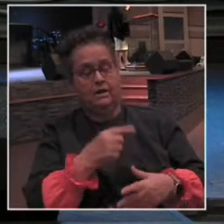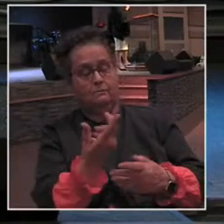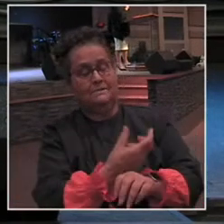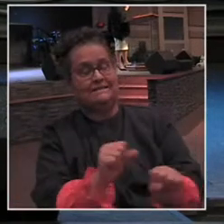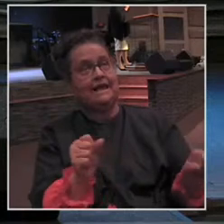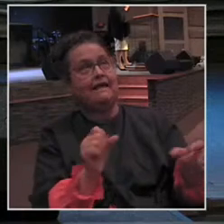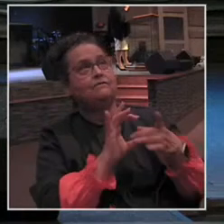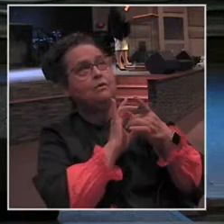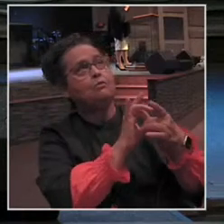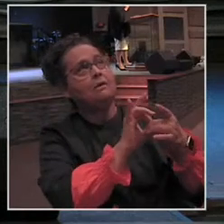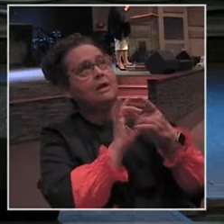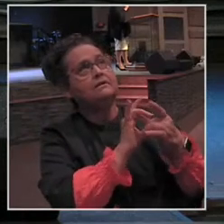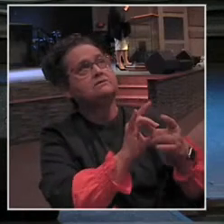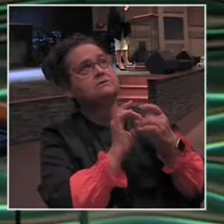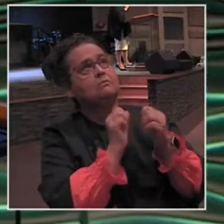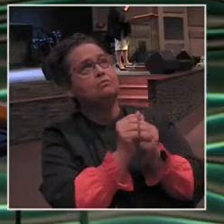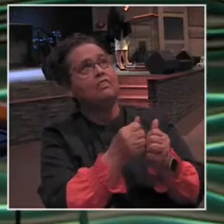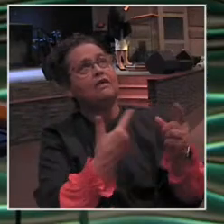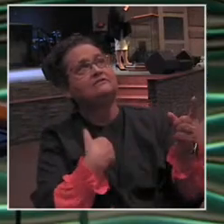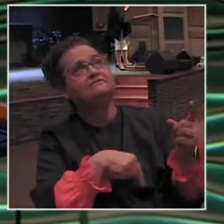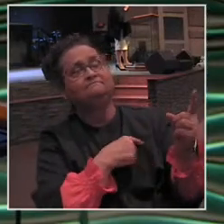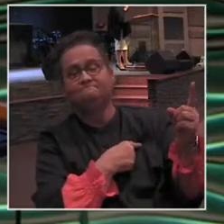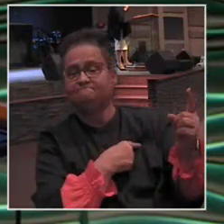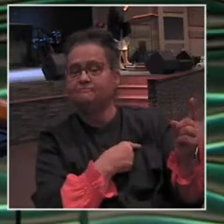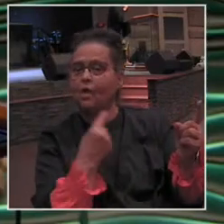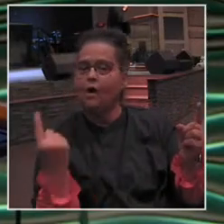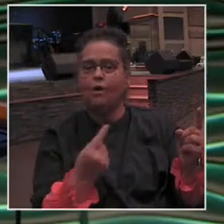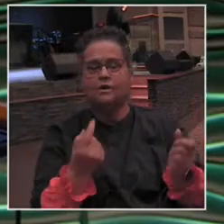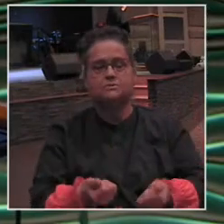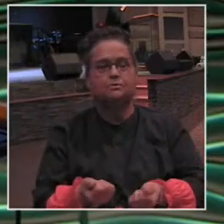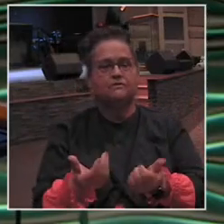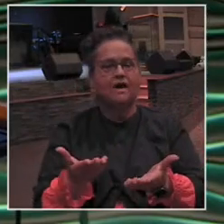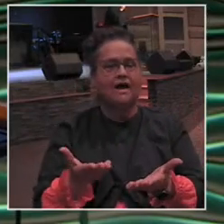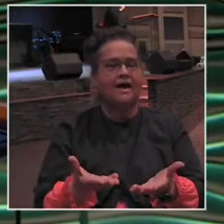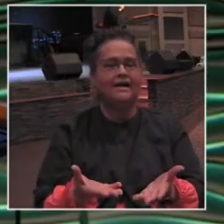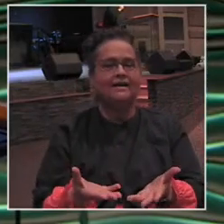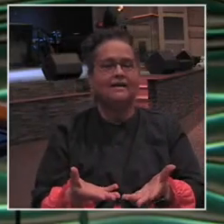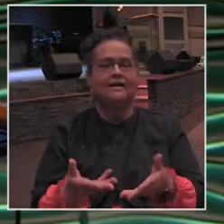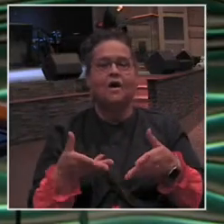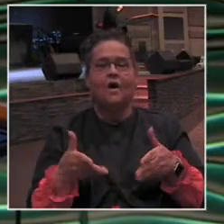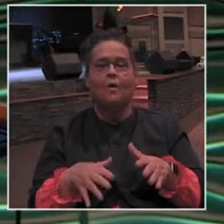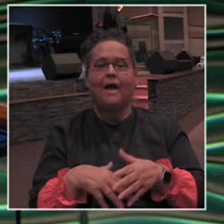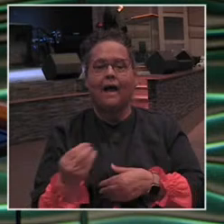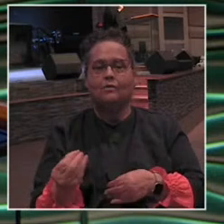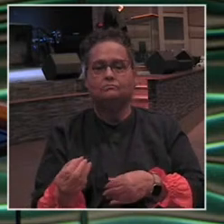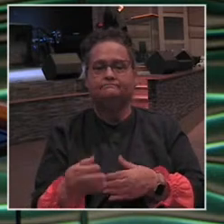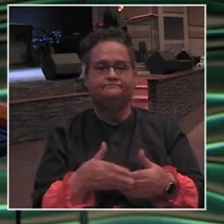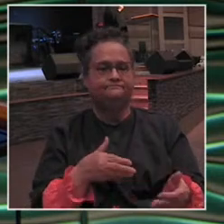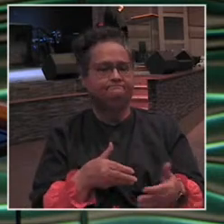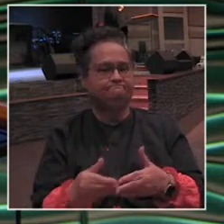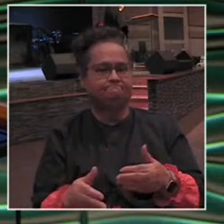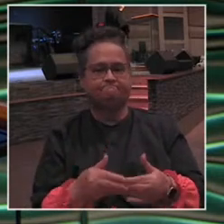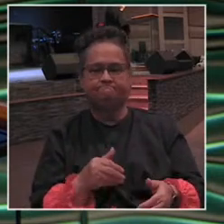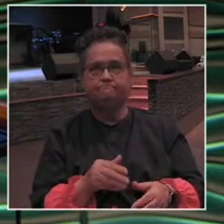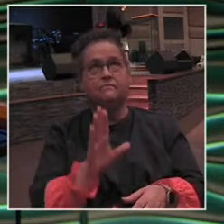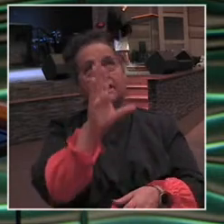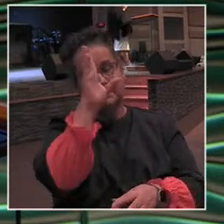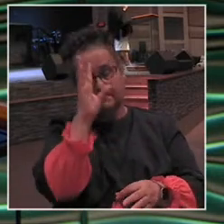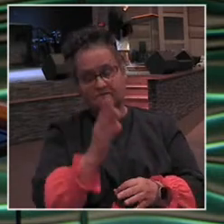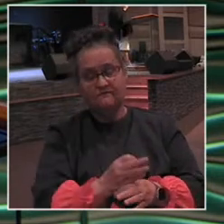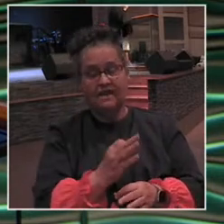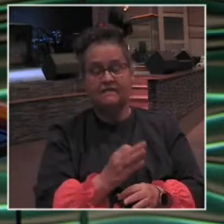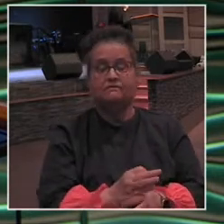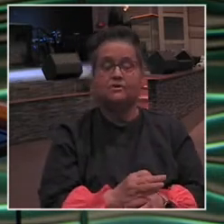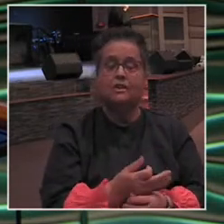a relationship with us. He always provided a way out of our sins no matter what. His faithful love